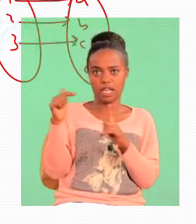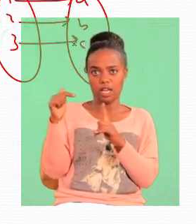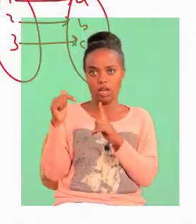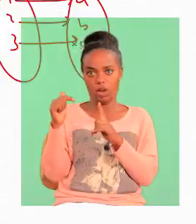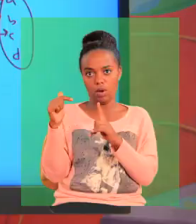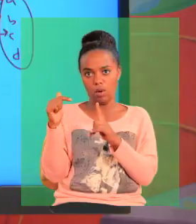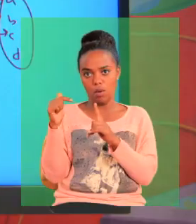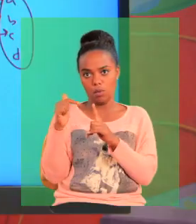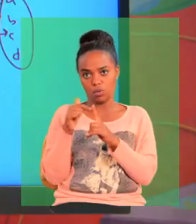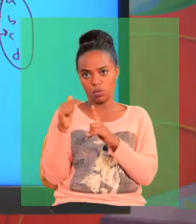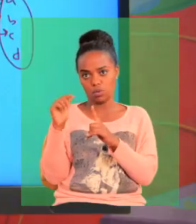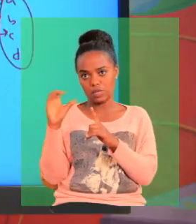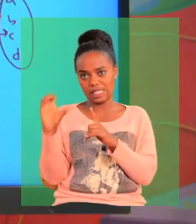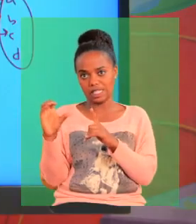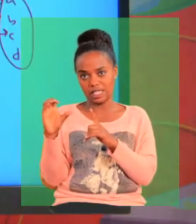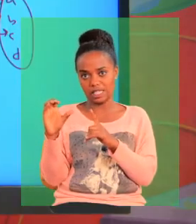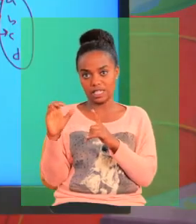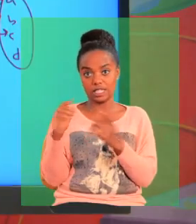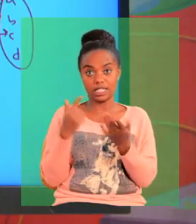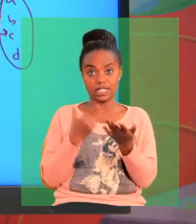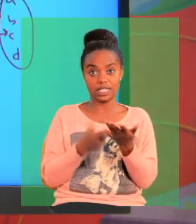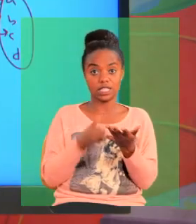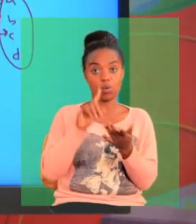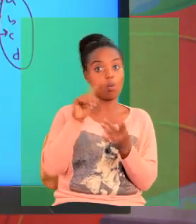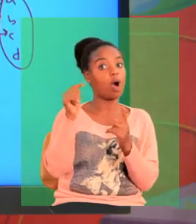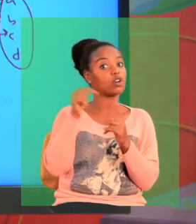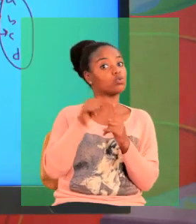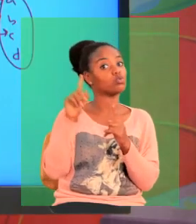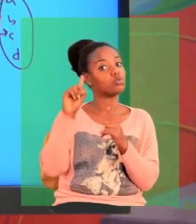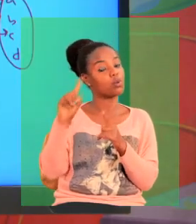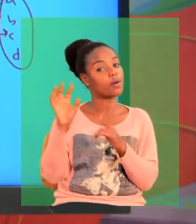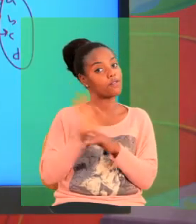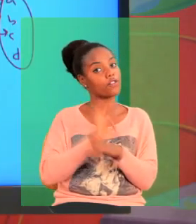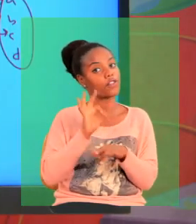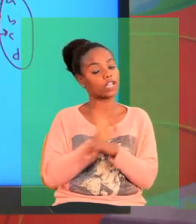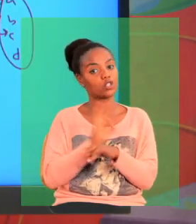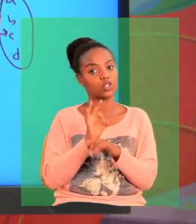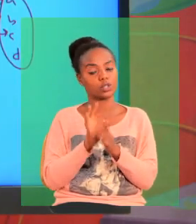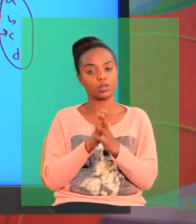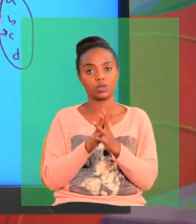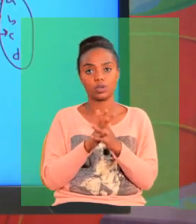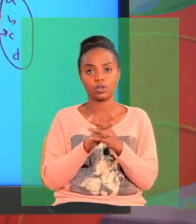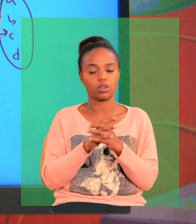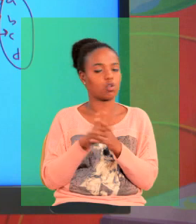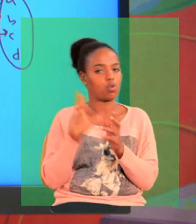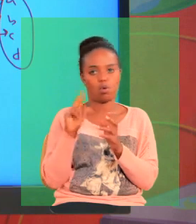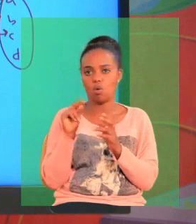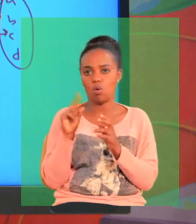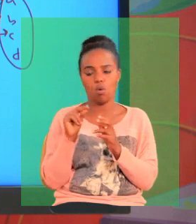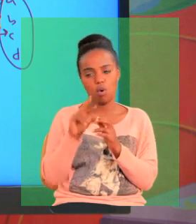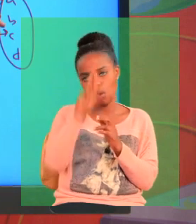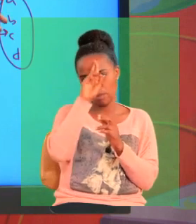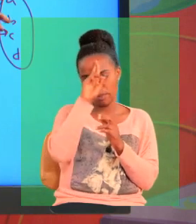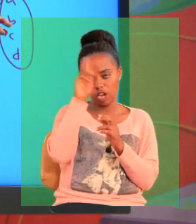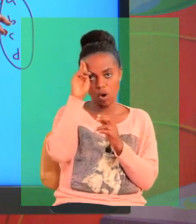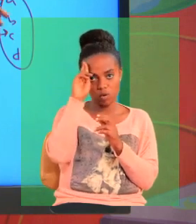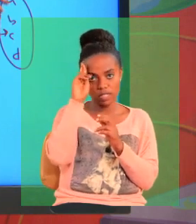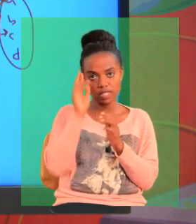c. Is this one a one-to-one function? It's not,